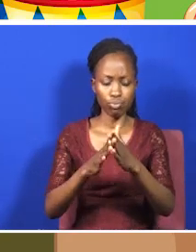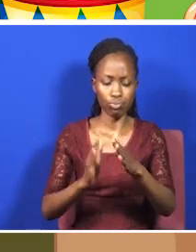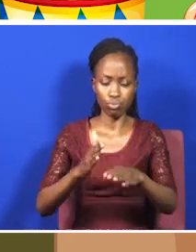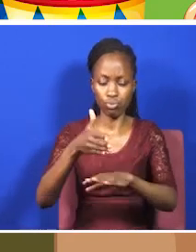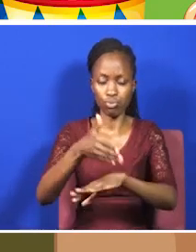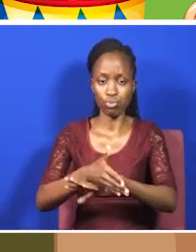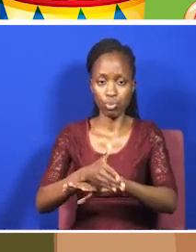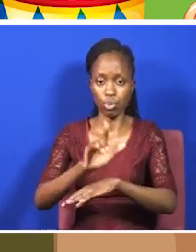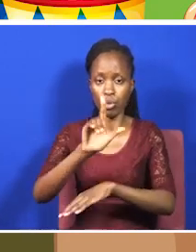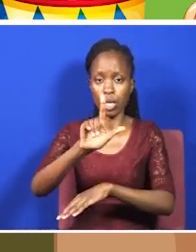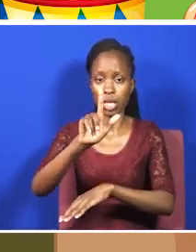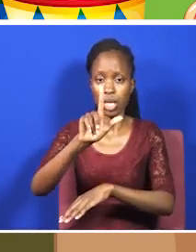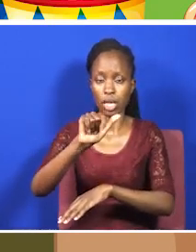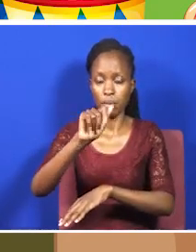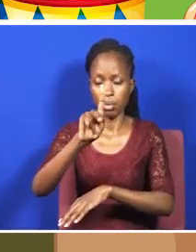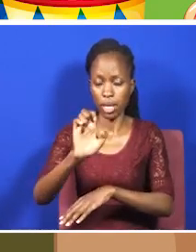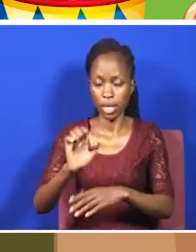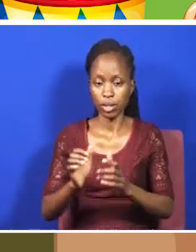"Come with me,